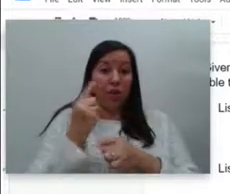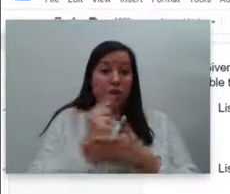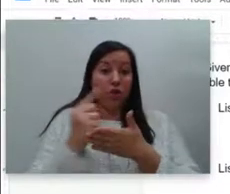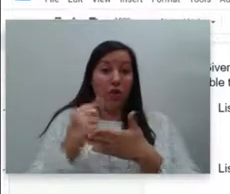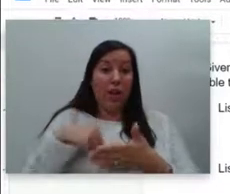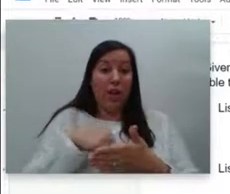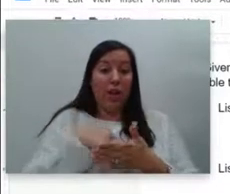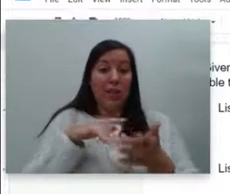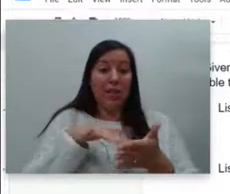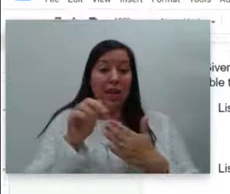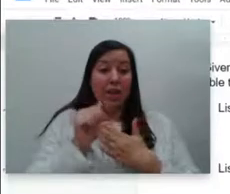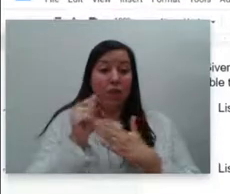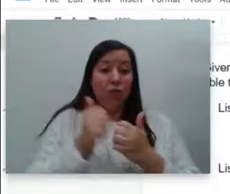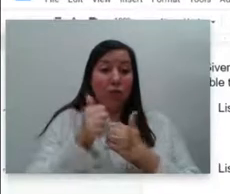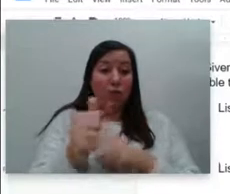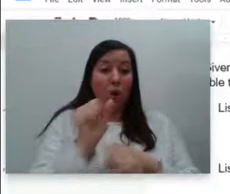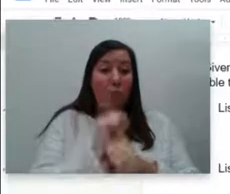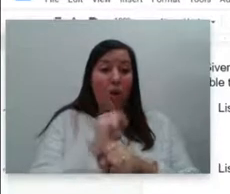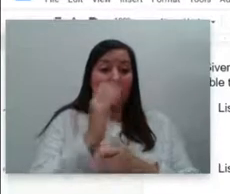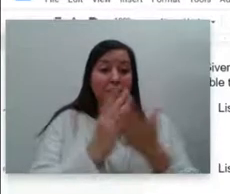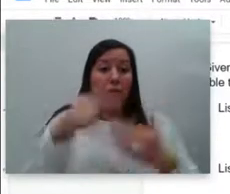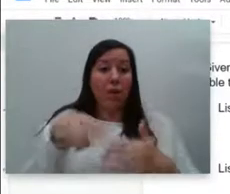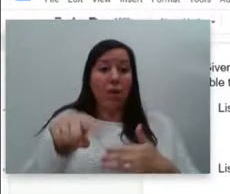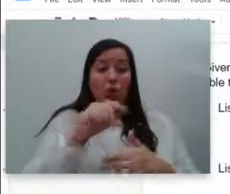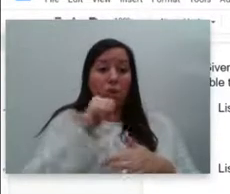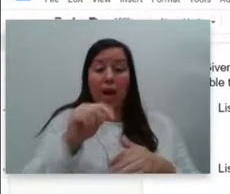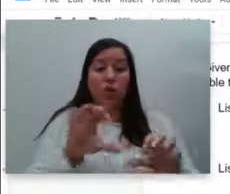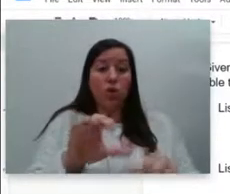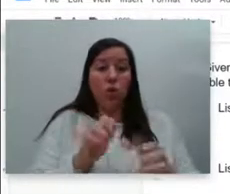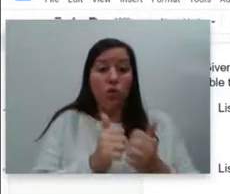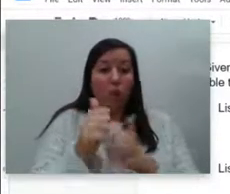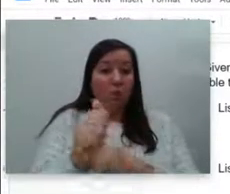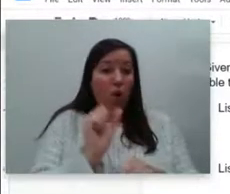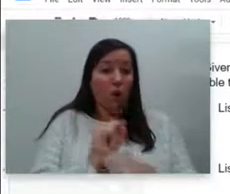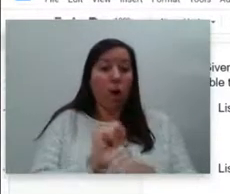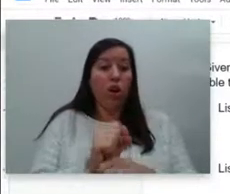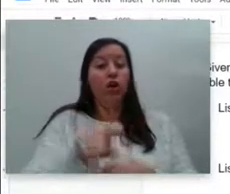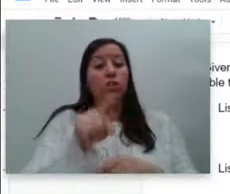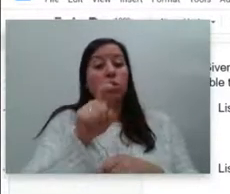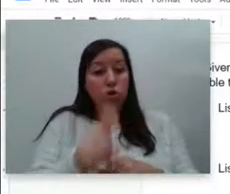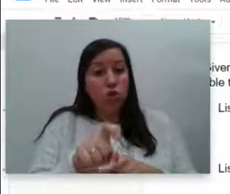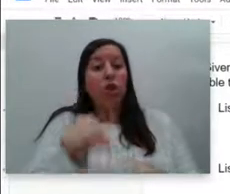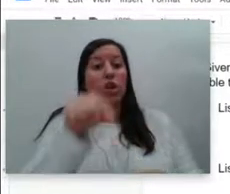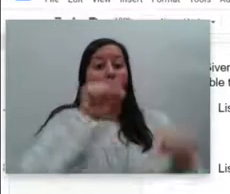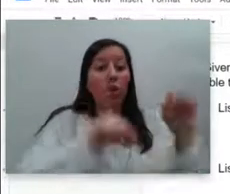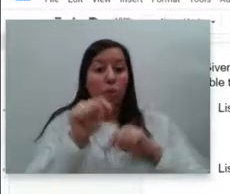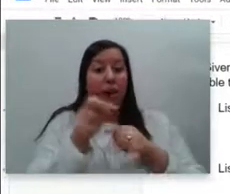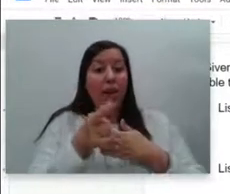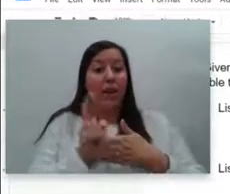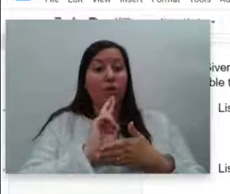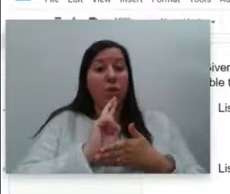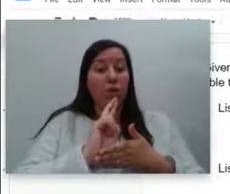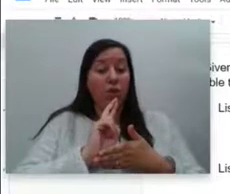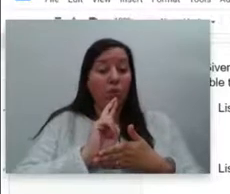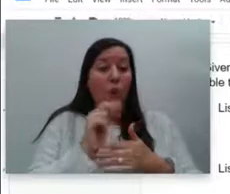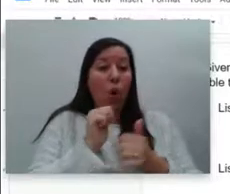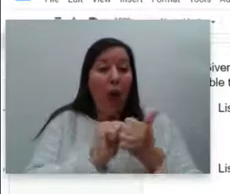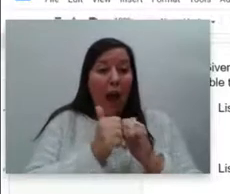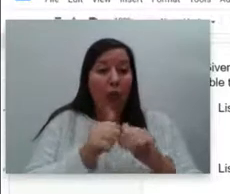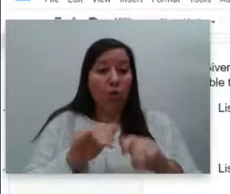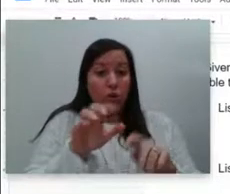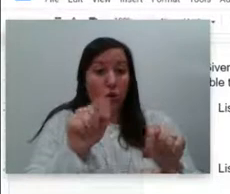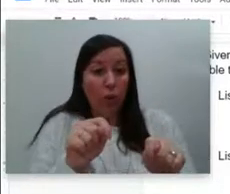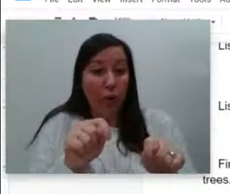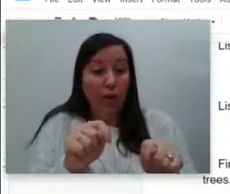your remote assignment, some of you were not doing your remote assignments. You should go in and review how to do